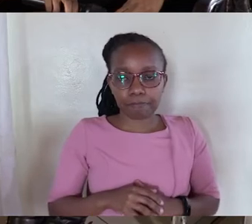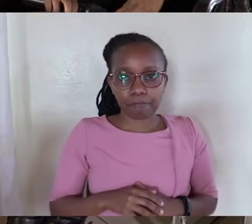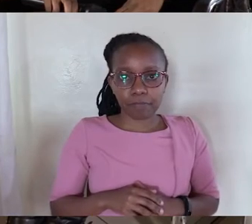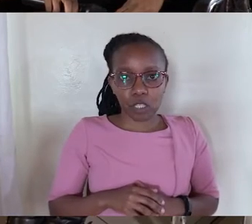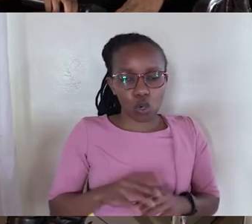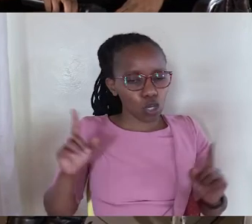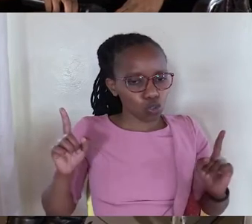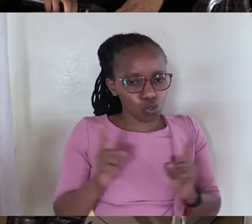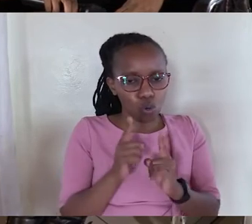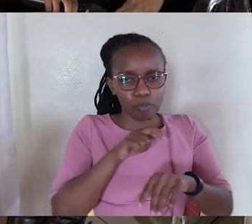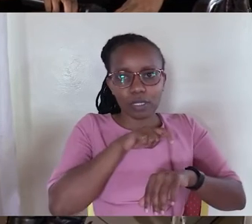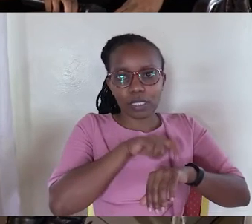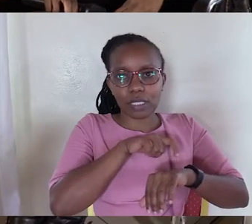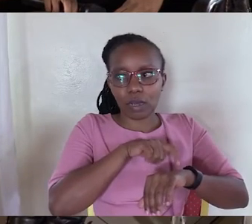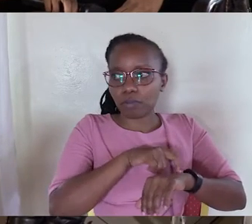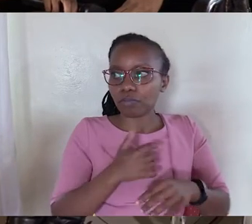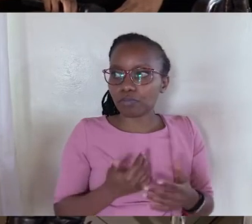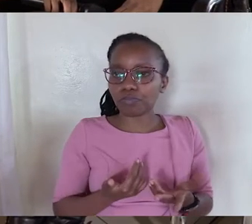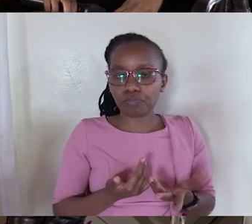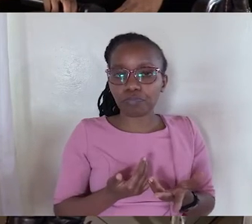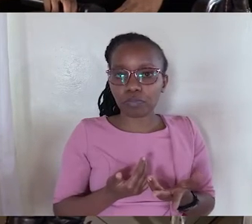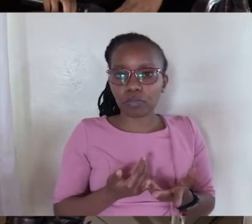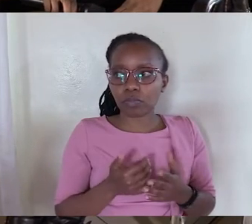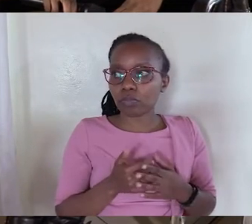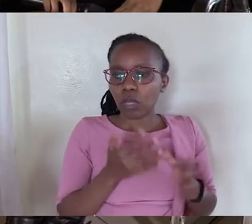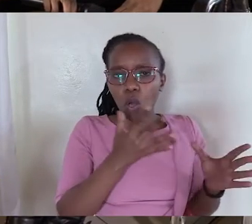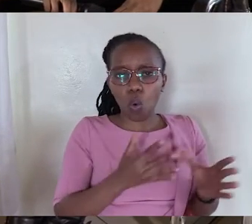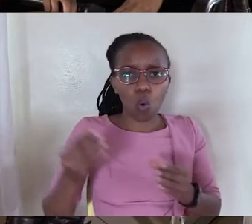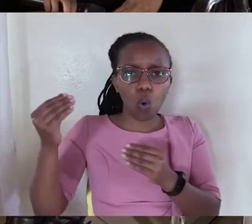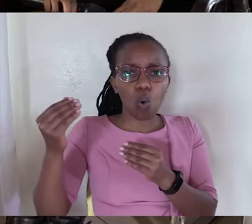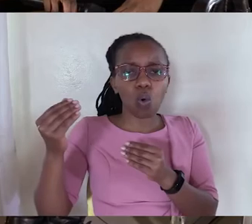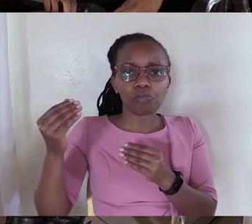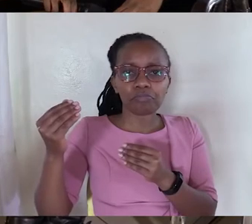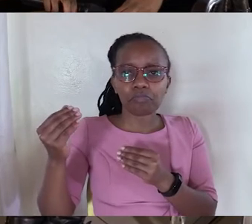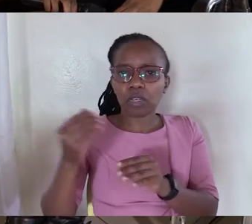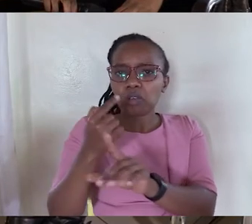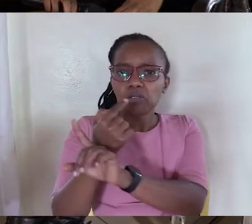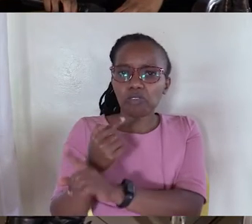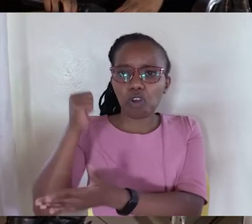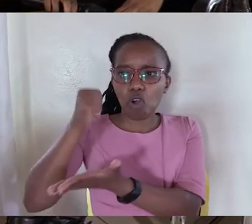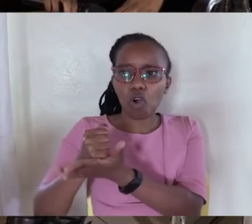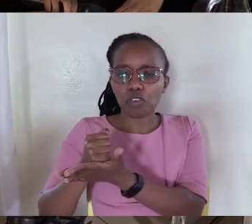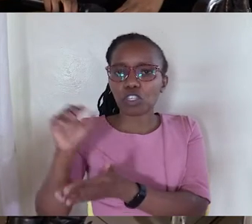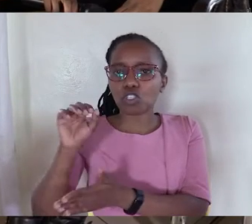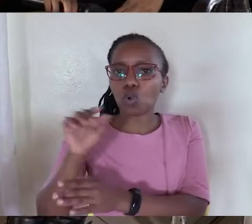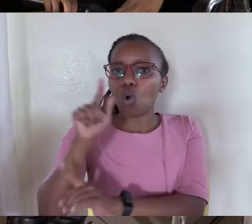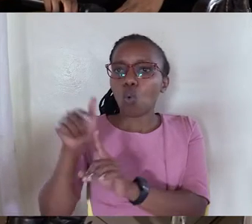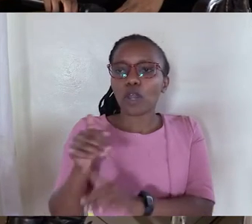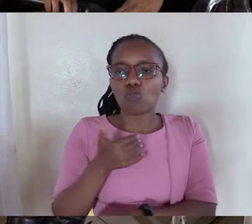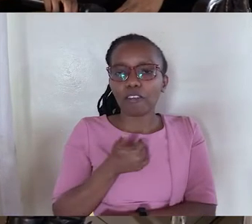a one-shop stop scenario, whereby you don't have to go to various other offices